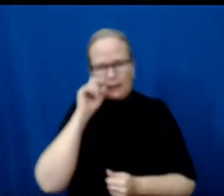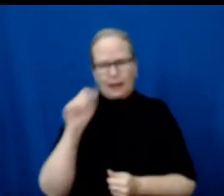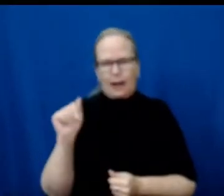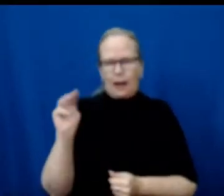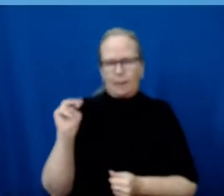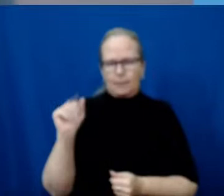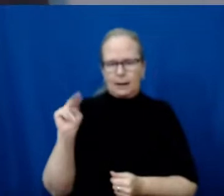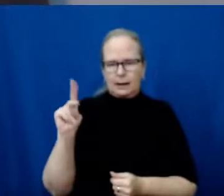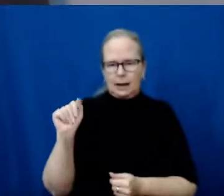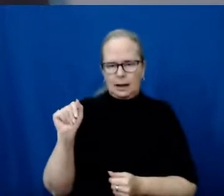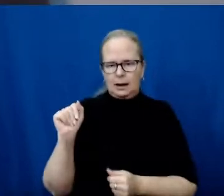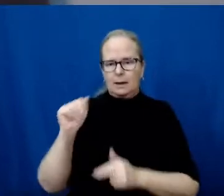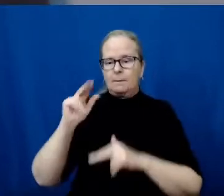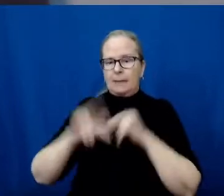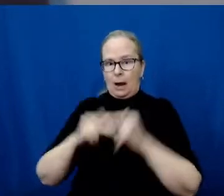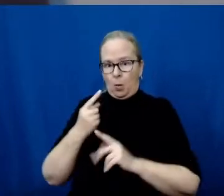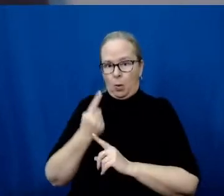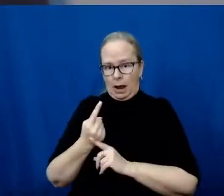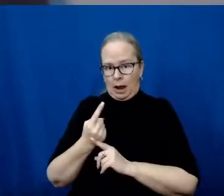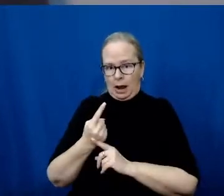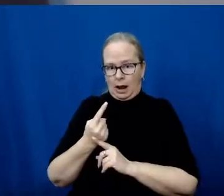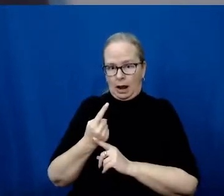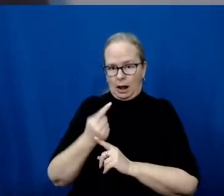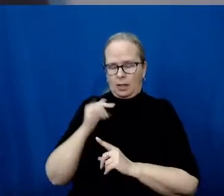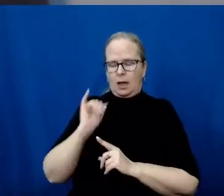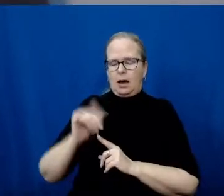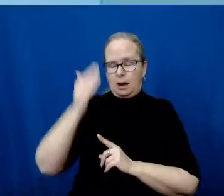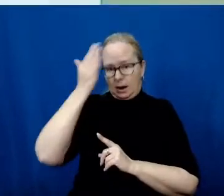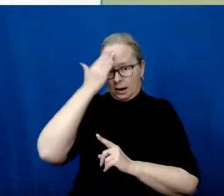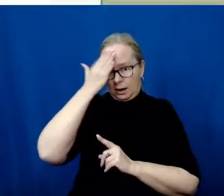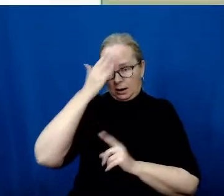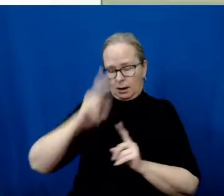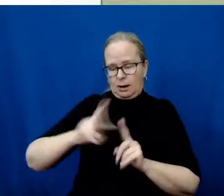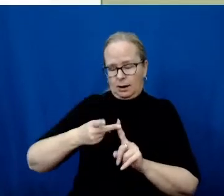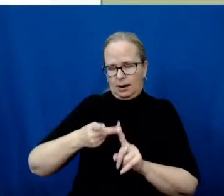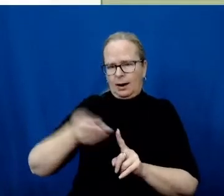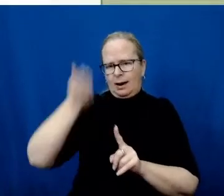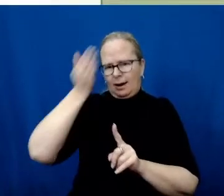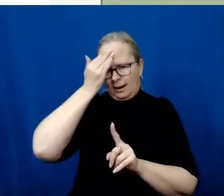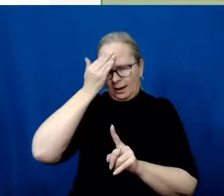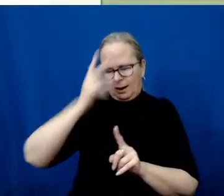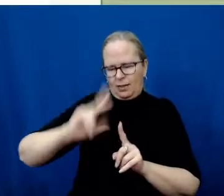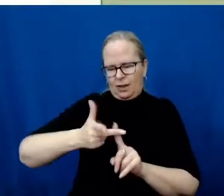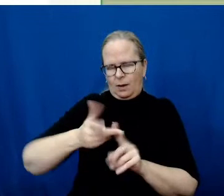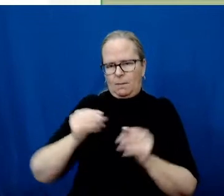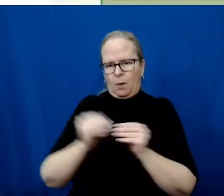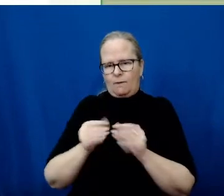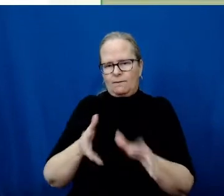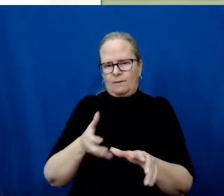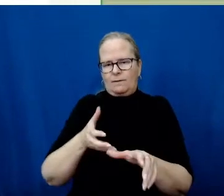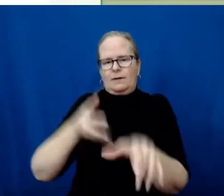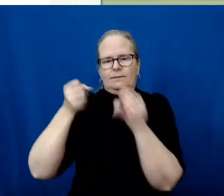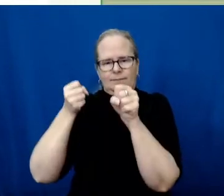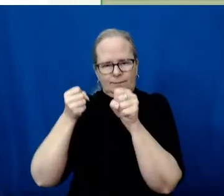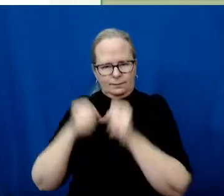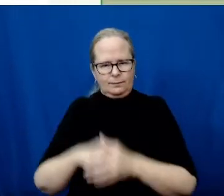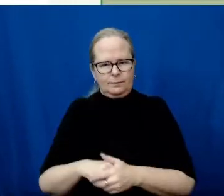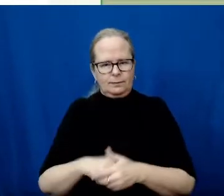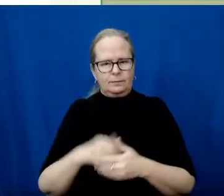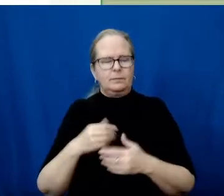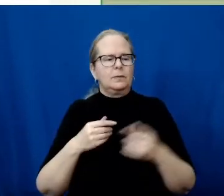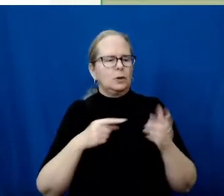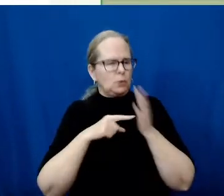have the page up again, and it's illustrated on the portable filter MERV 13 or better.